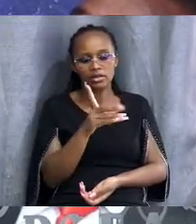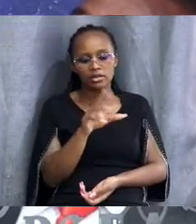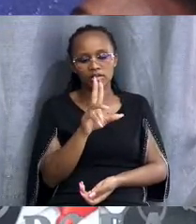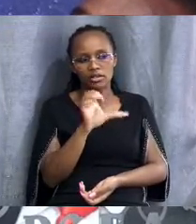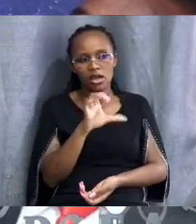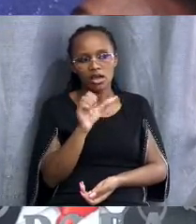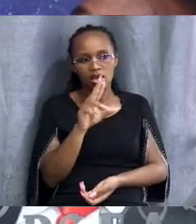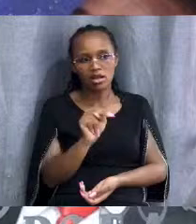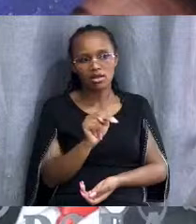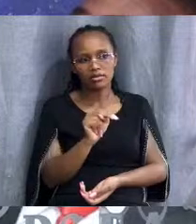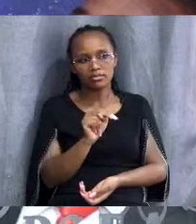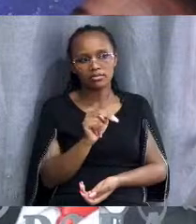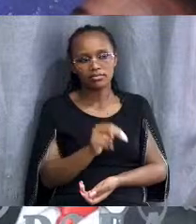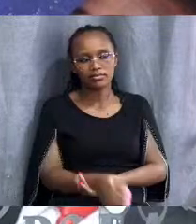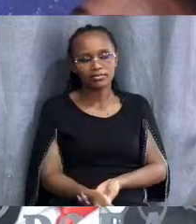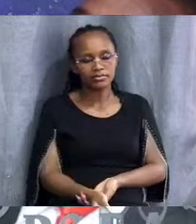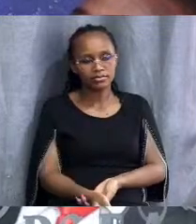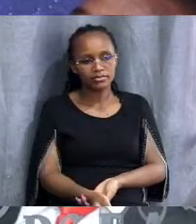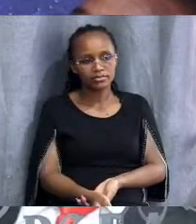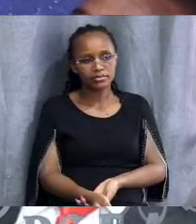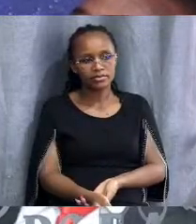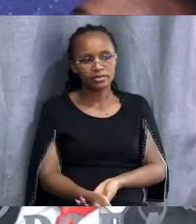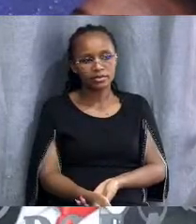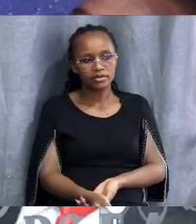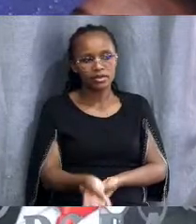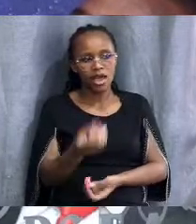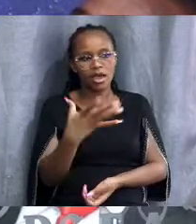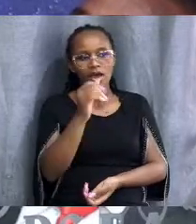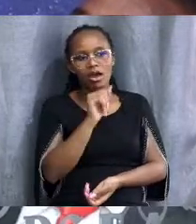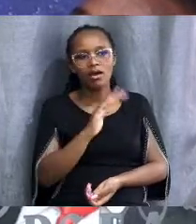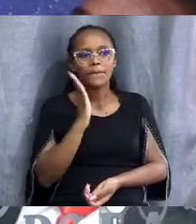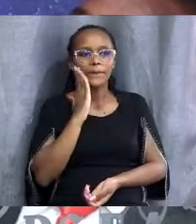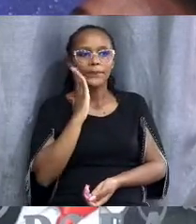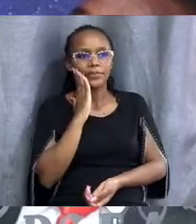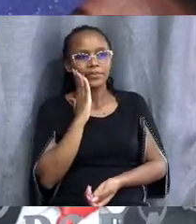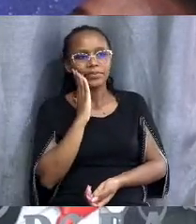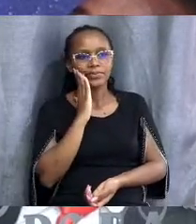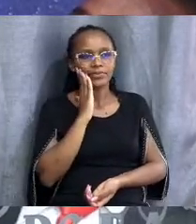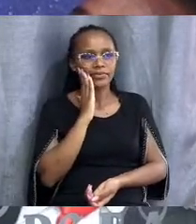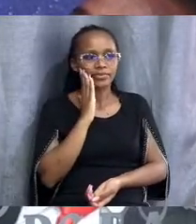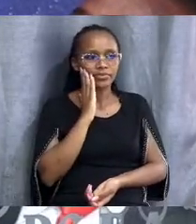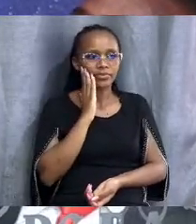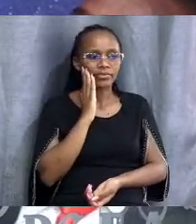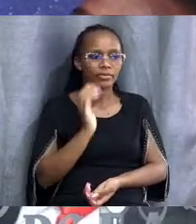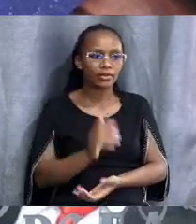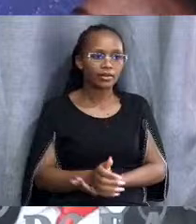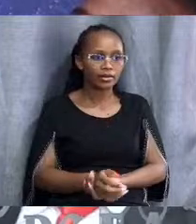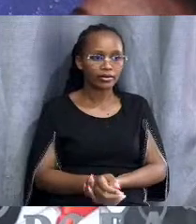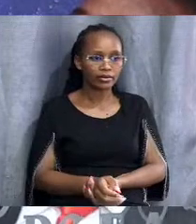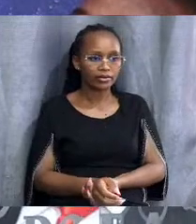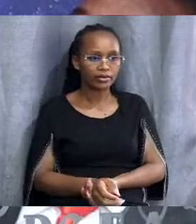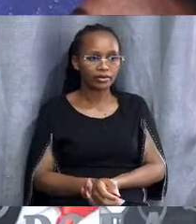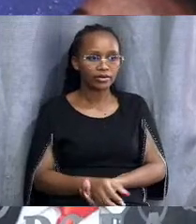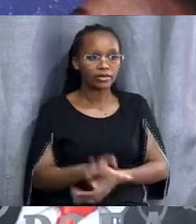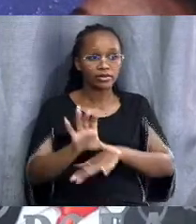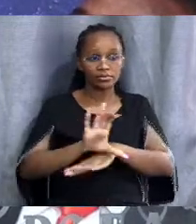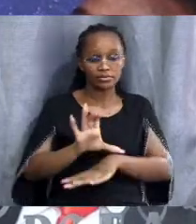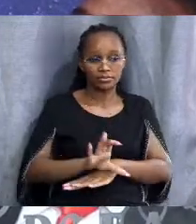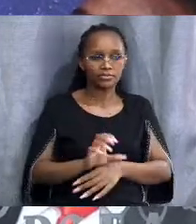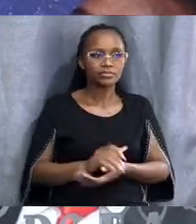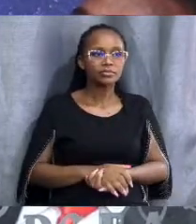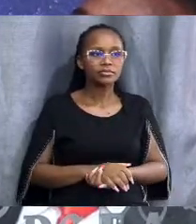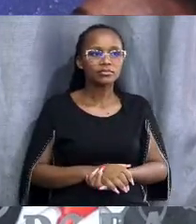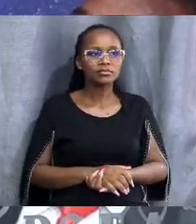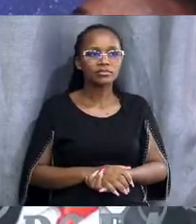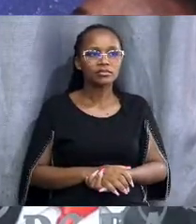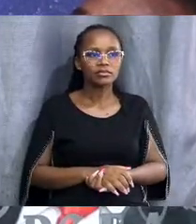Gishoro, David Bundy, Stephen Kithaka, Maitoru Sewajiko, Margaret Wamboi. Church. The